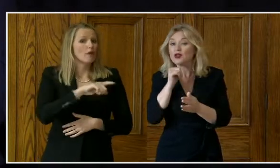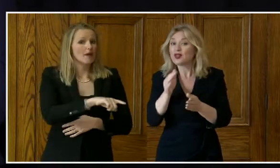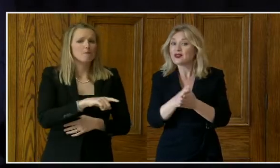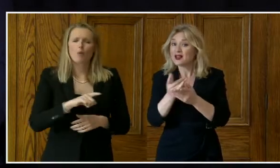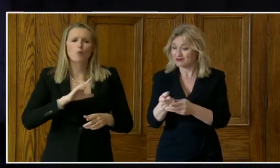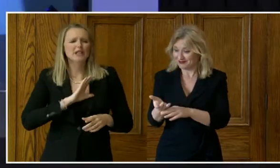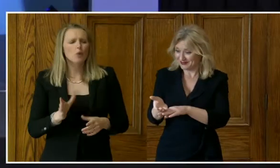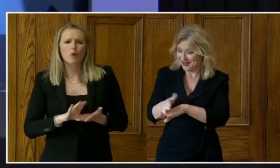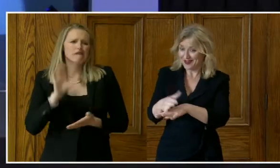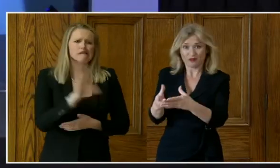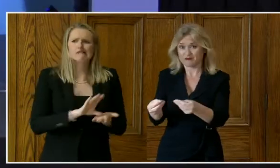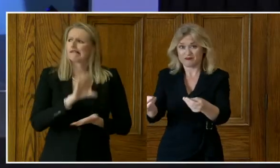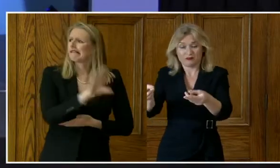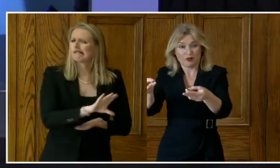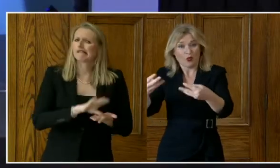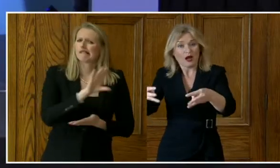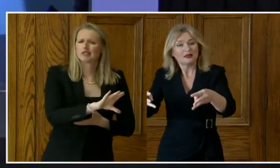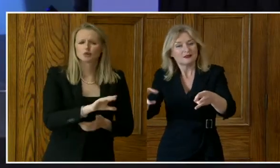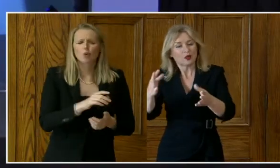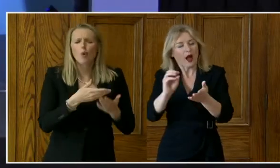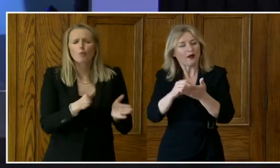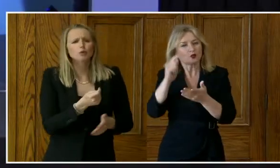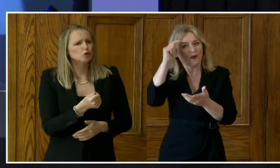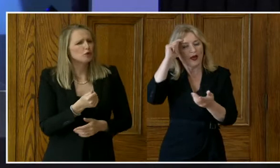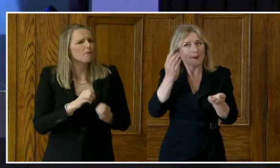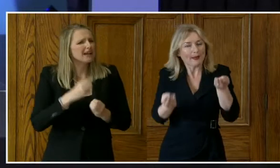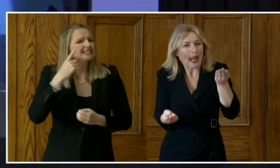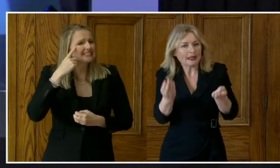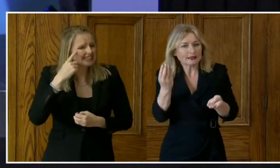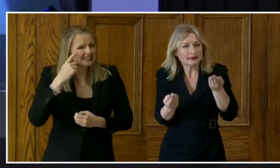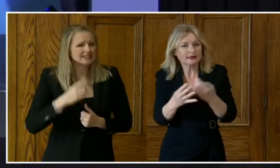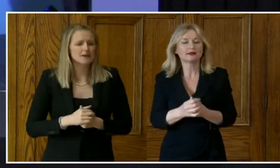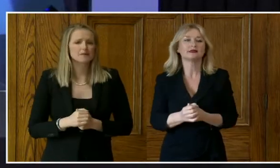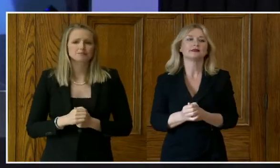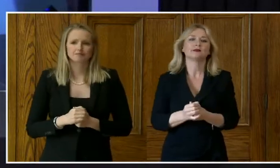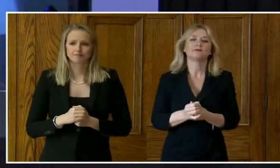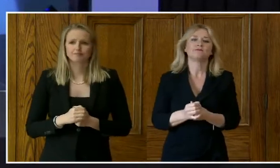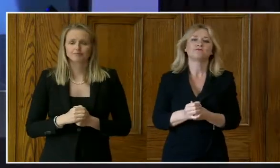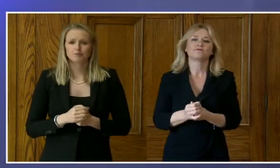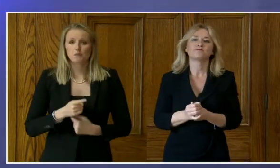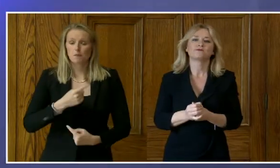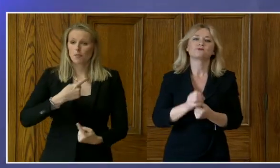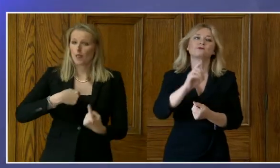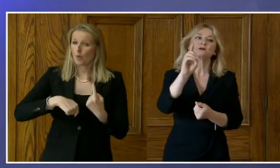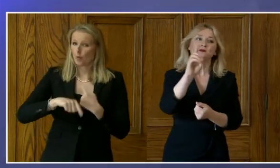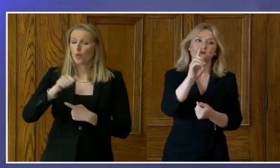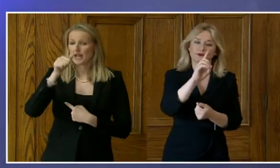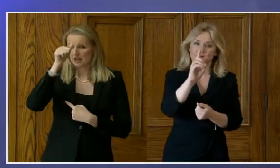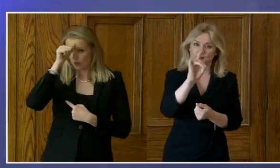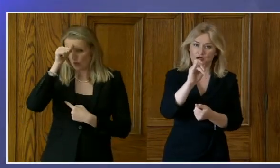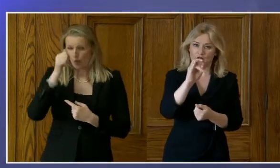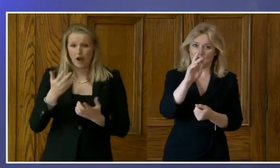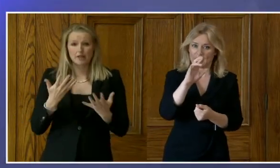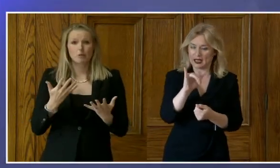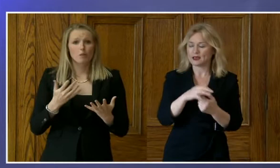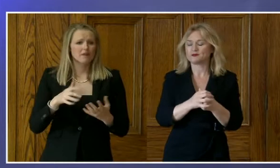pay. I suppose from my point of view, I mean, we have been clear, and this is a tough time for communities,